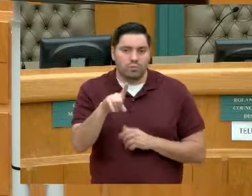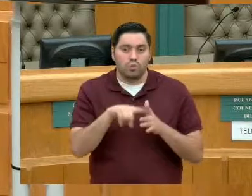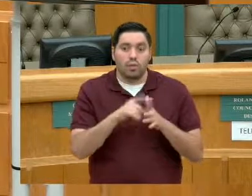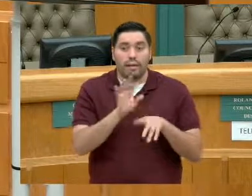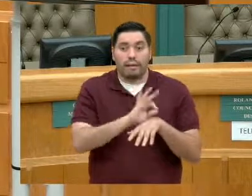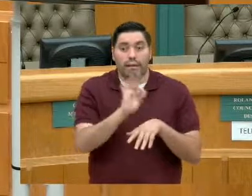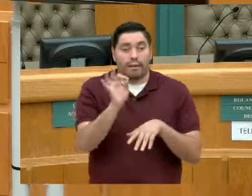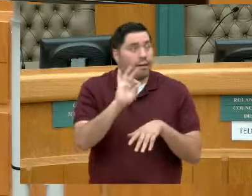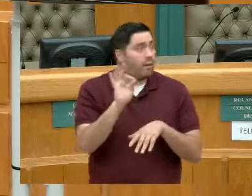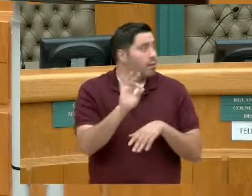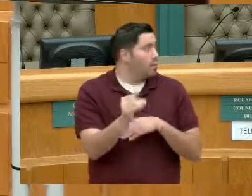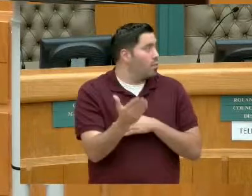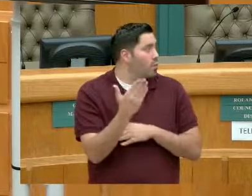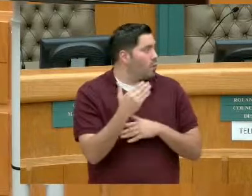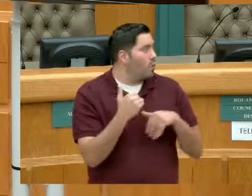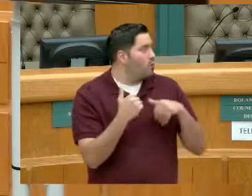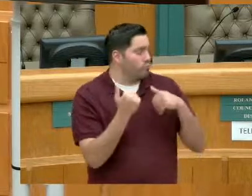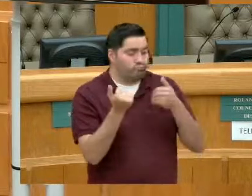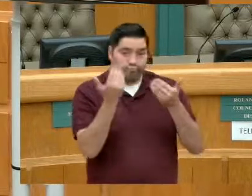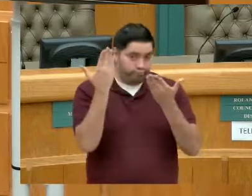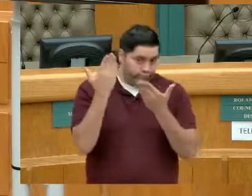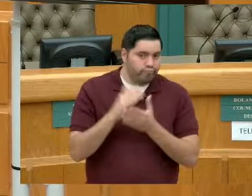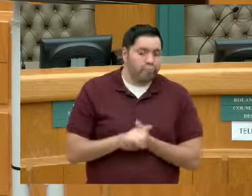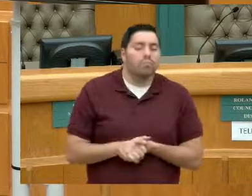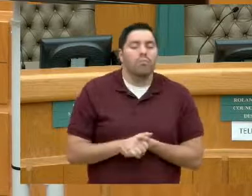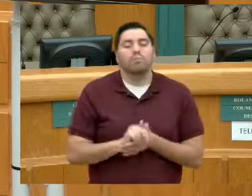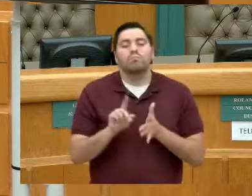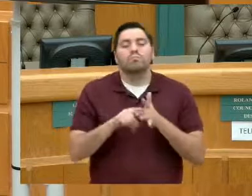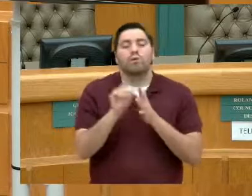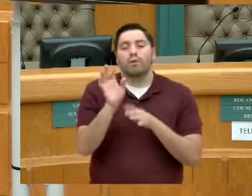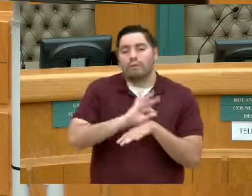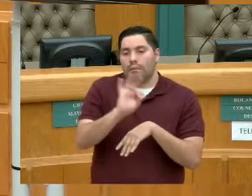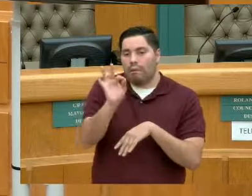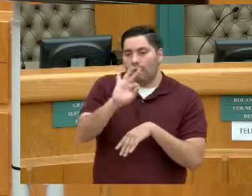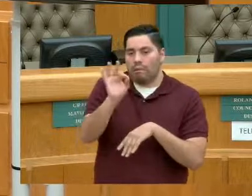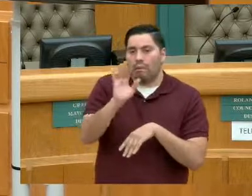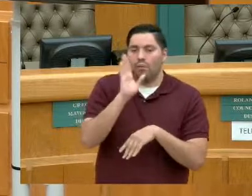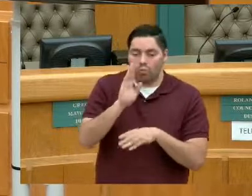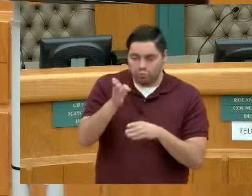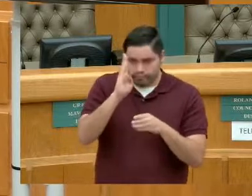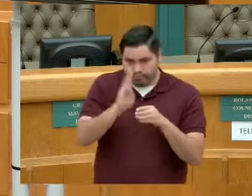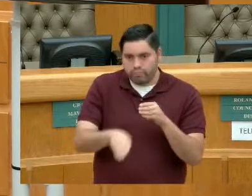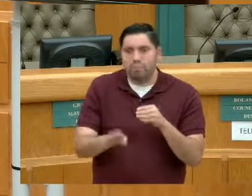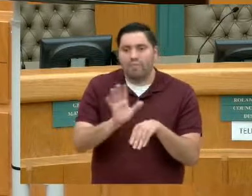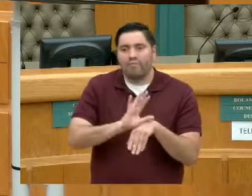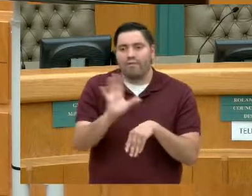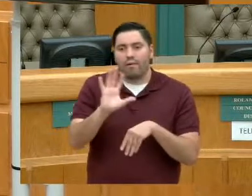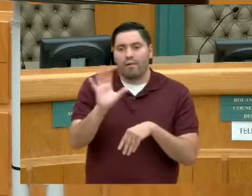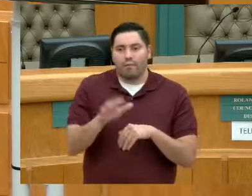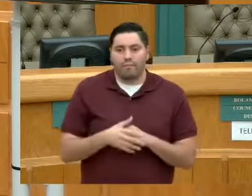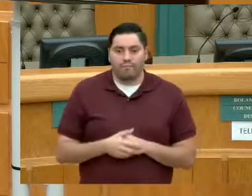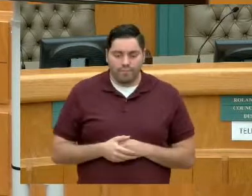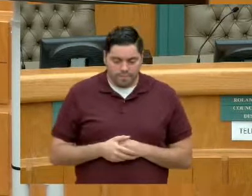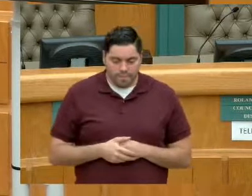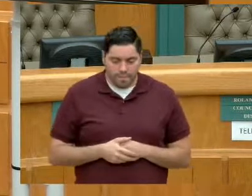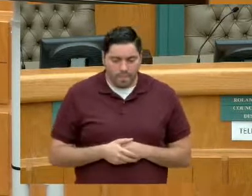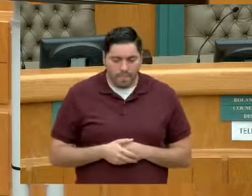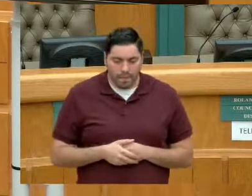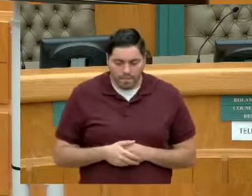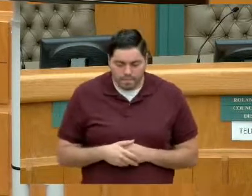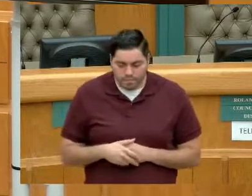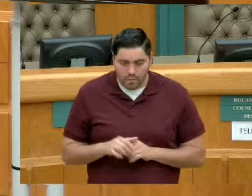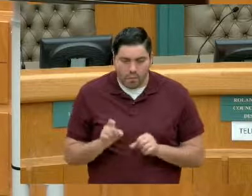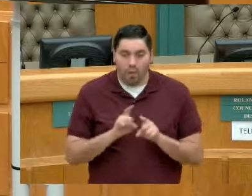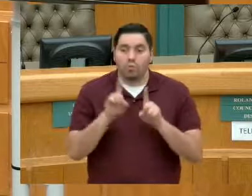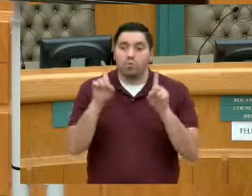11425 Leopard Street. And it will begin at 9 a.m. and there we go. There's a chart up here. It'll begin at 9 a.m. and it'll conclude at